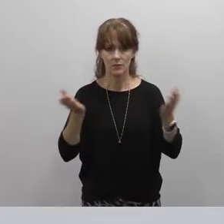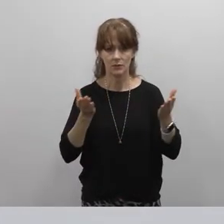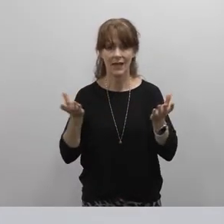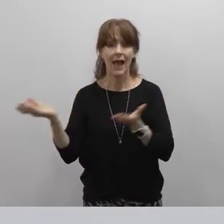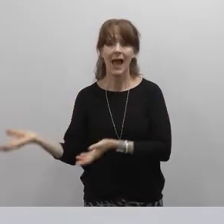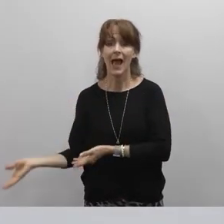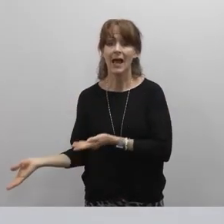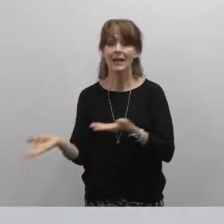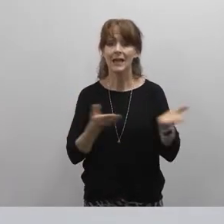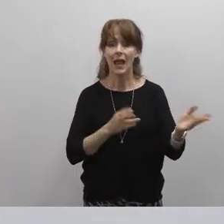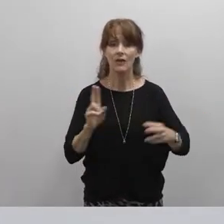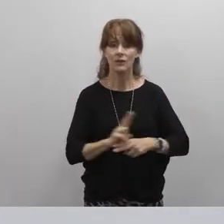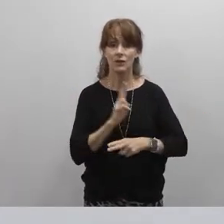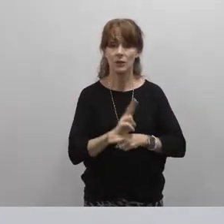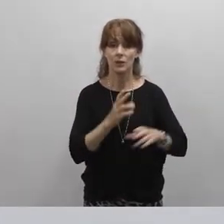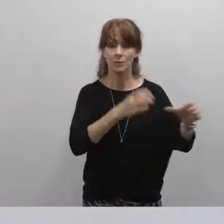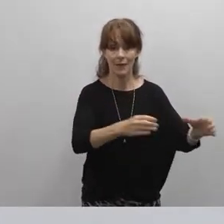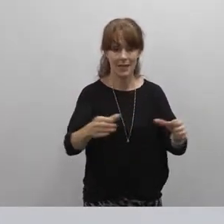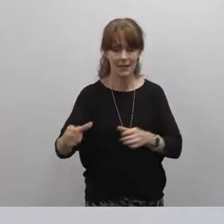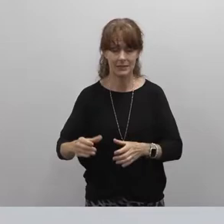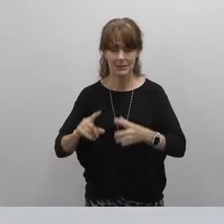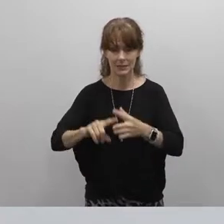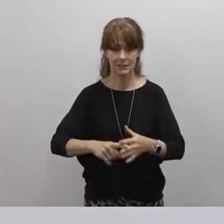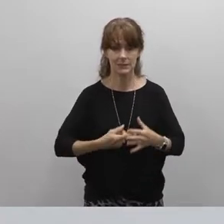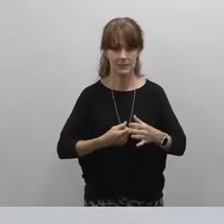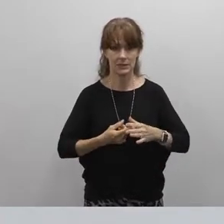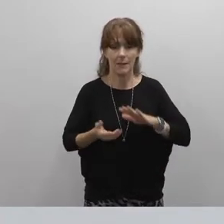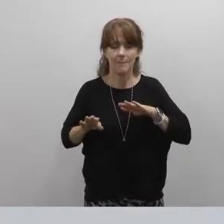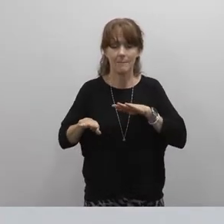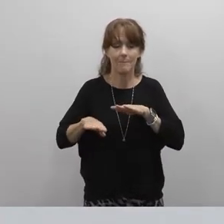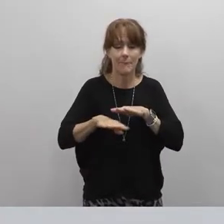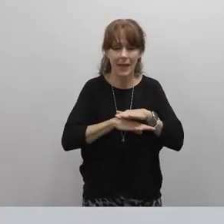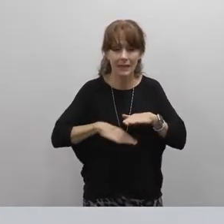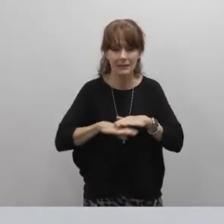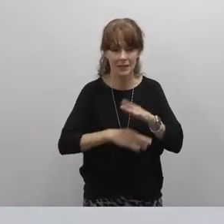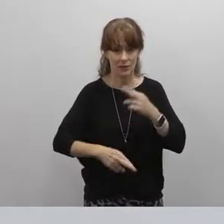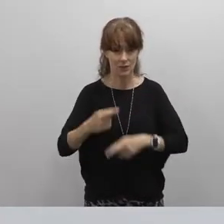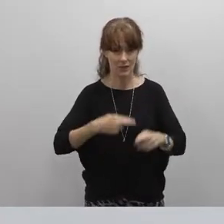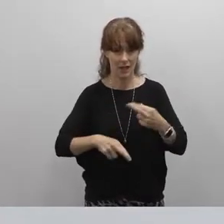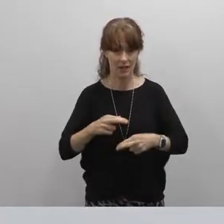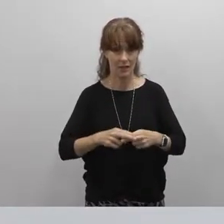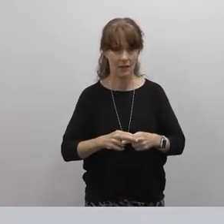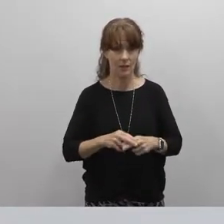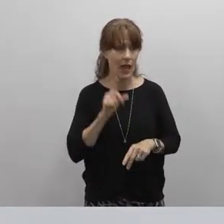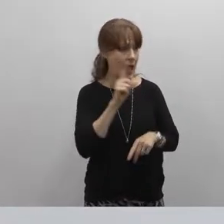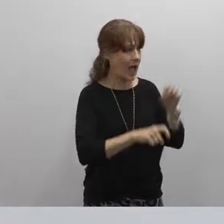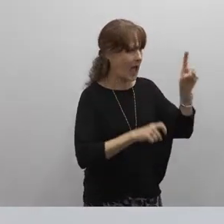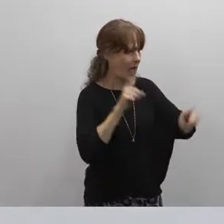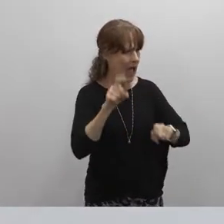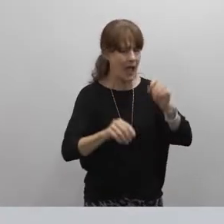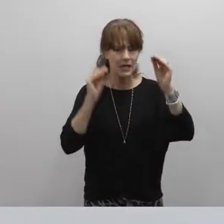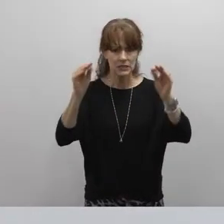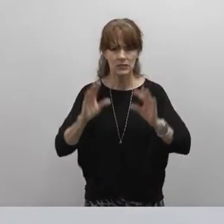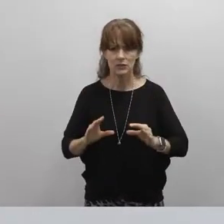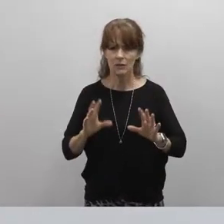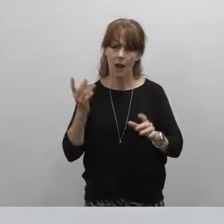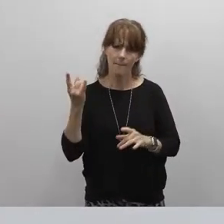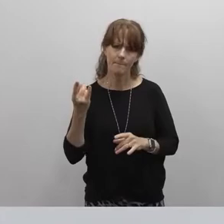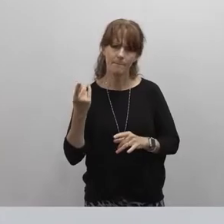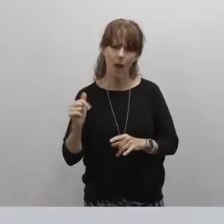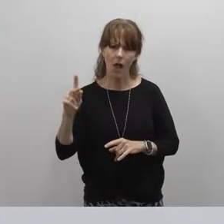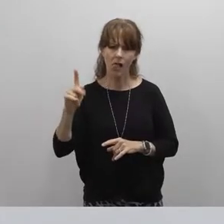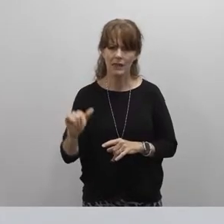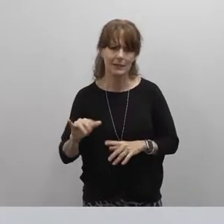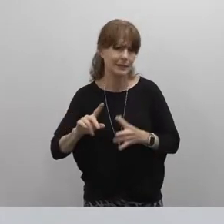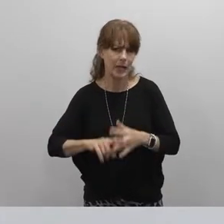gave us used bins to get started on basic recycling. We also surveyed teachers to get a feel of where Poly was to get